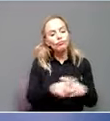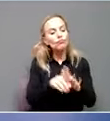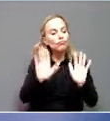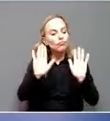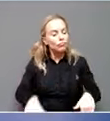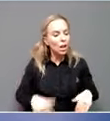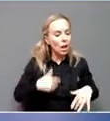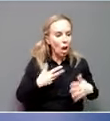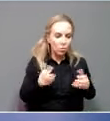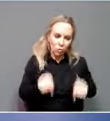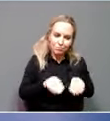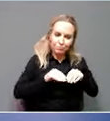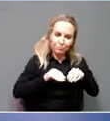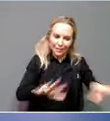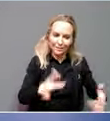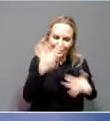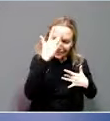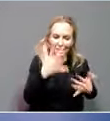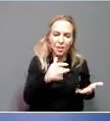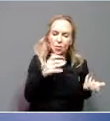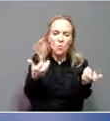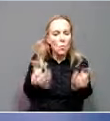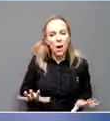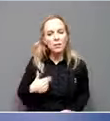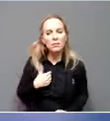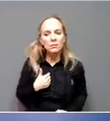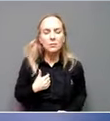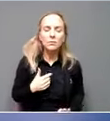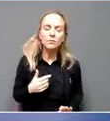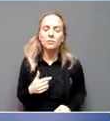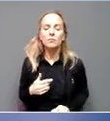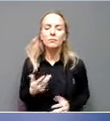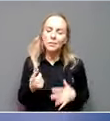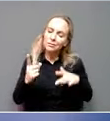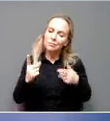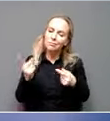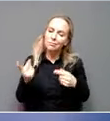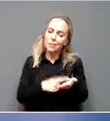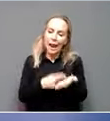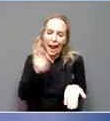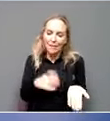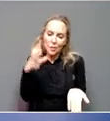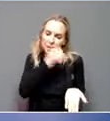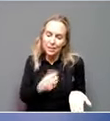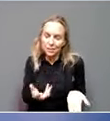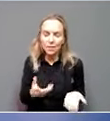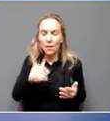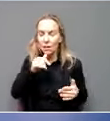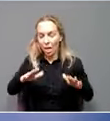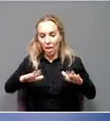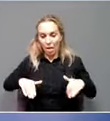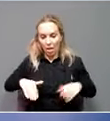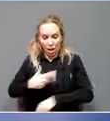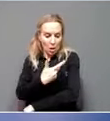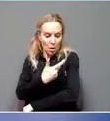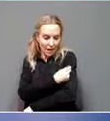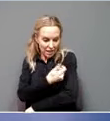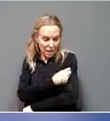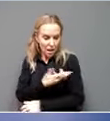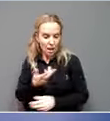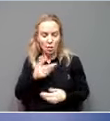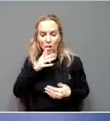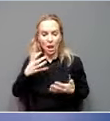right. If you are not vaccinated and or you haven't had the opportunity to get boosted and it's been a really long